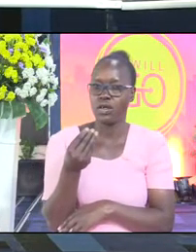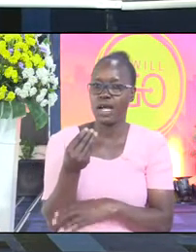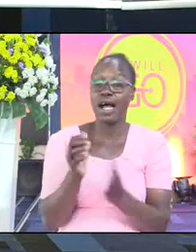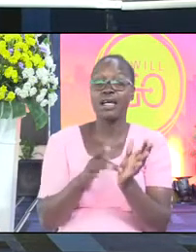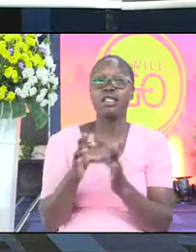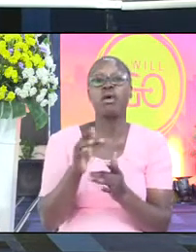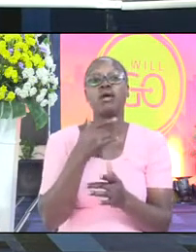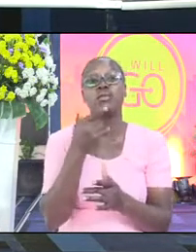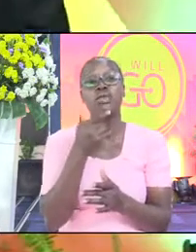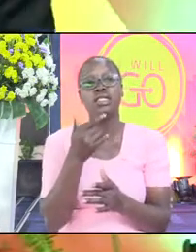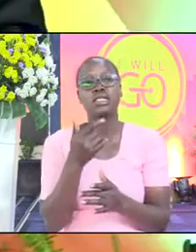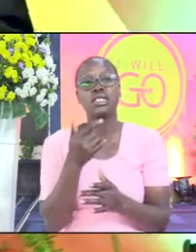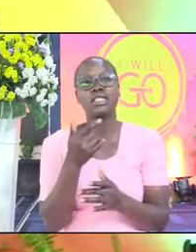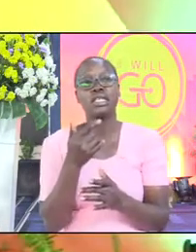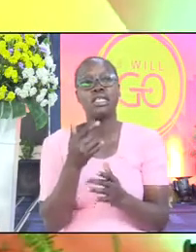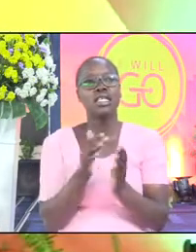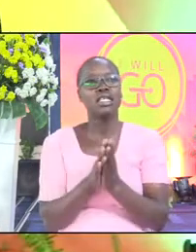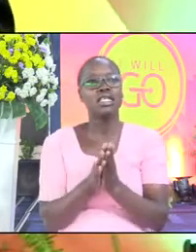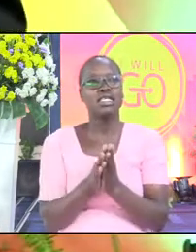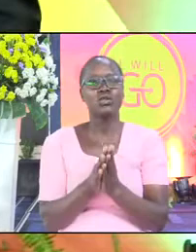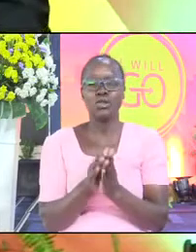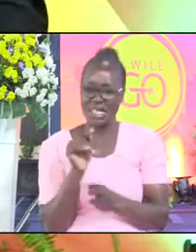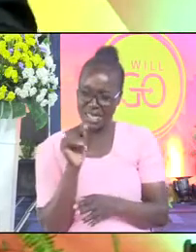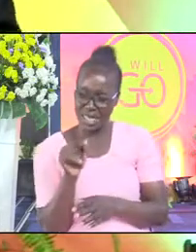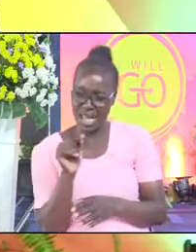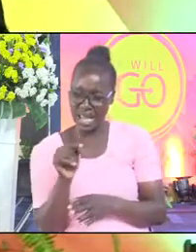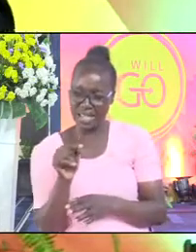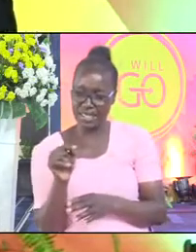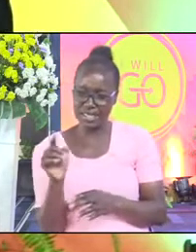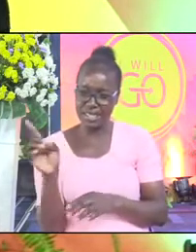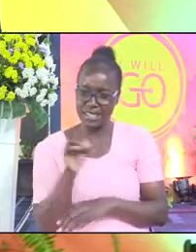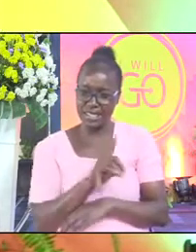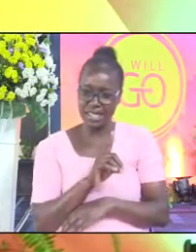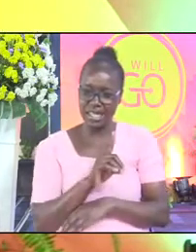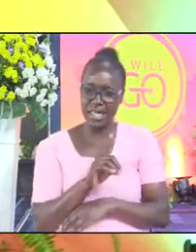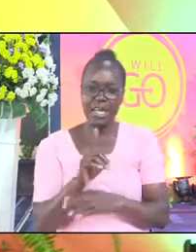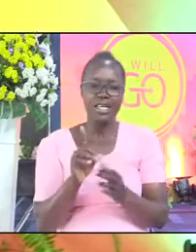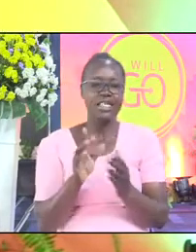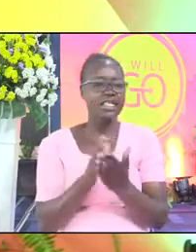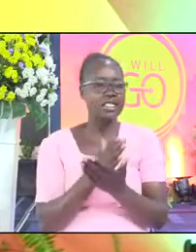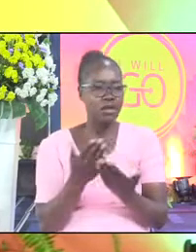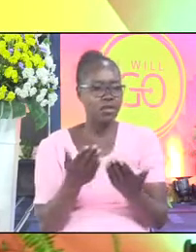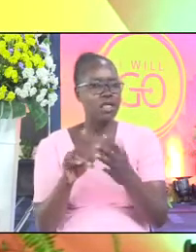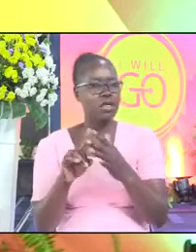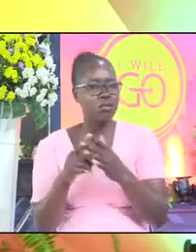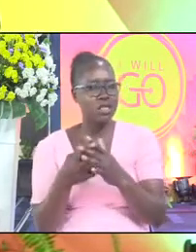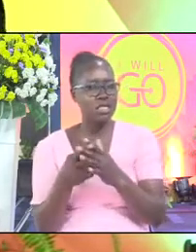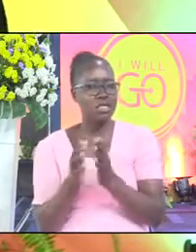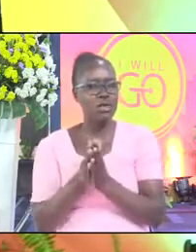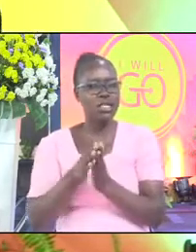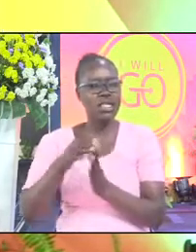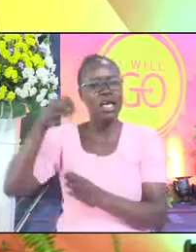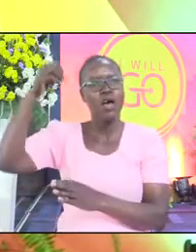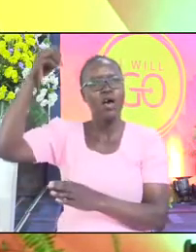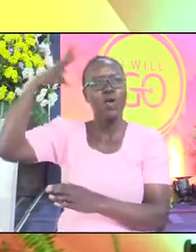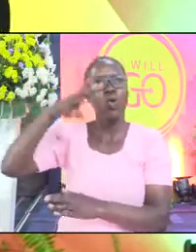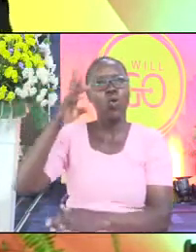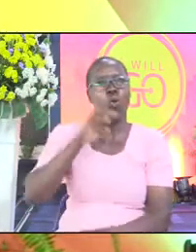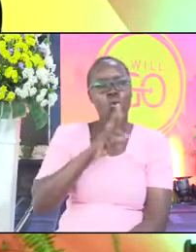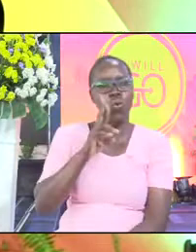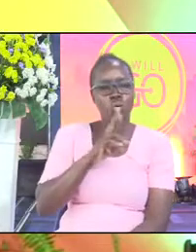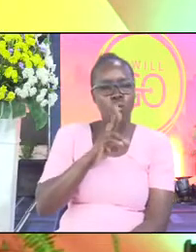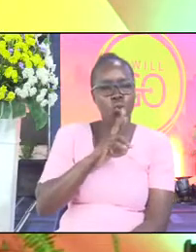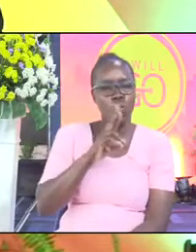And the Bible says it was a terribly hot day. The blistering sun beamed down with its scorching rays. It was a hot